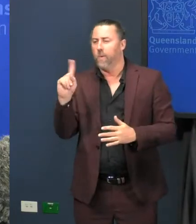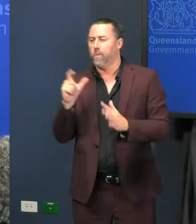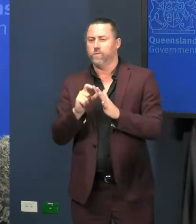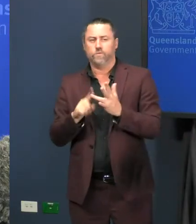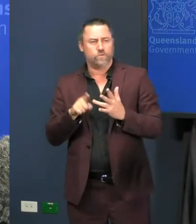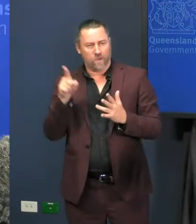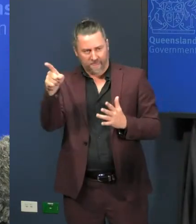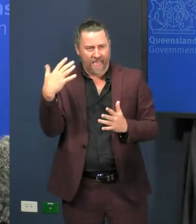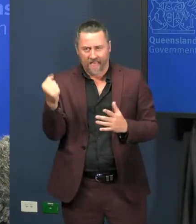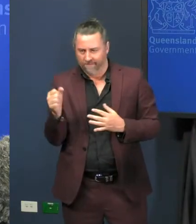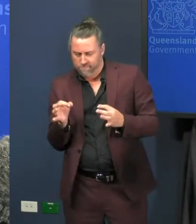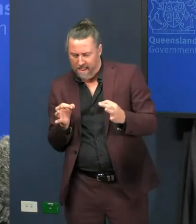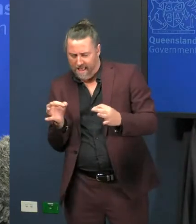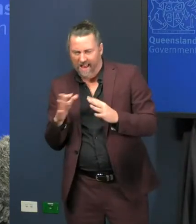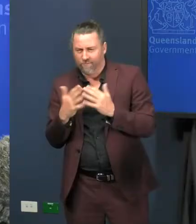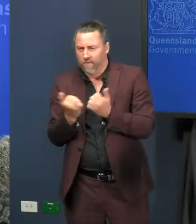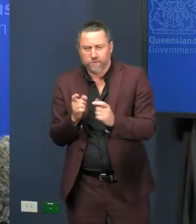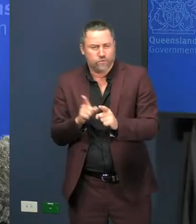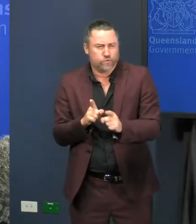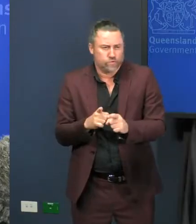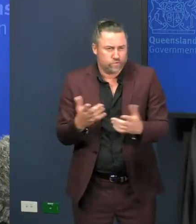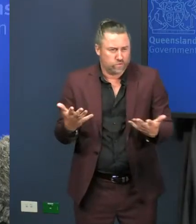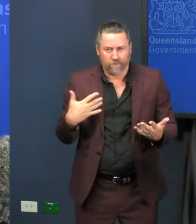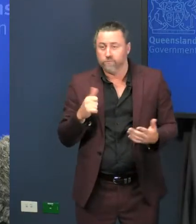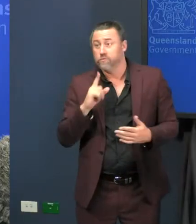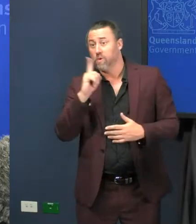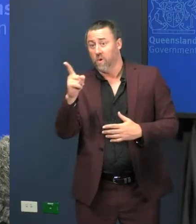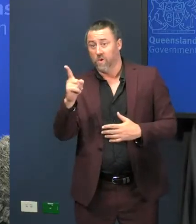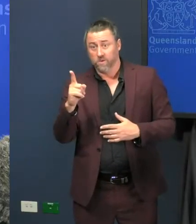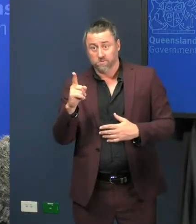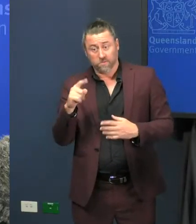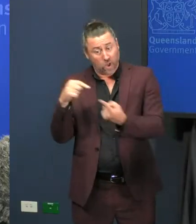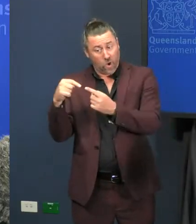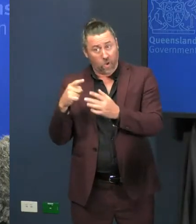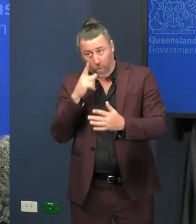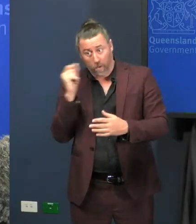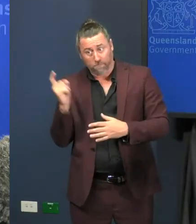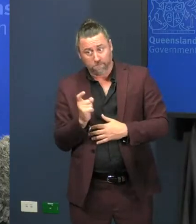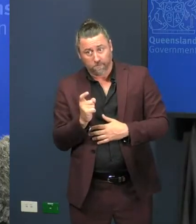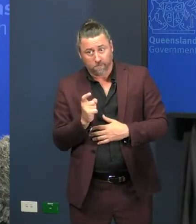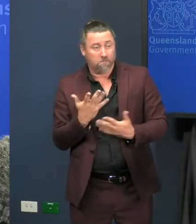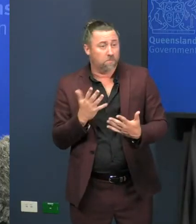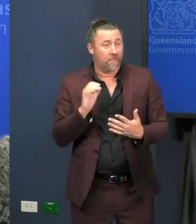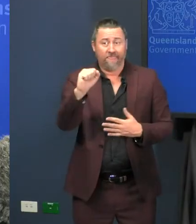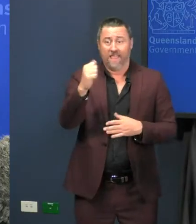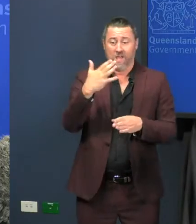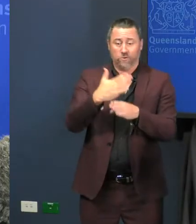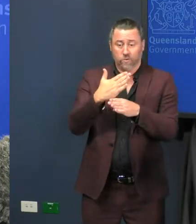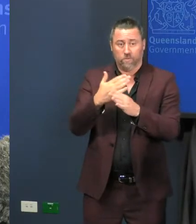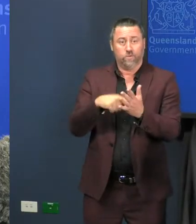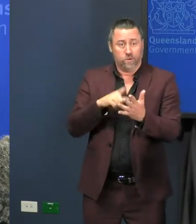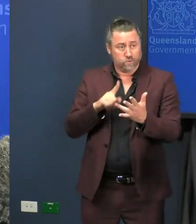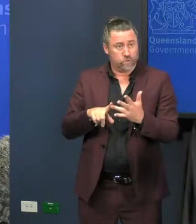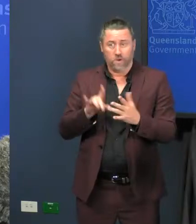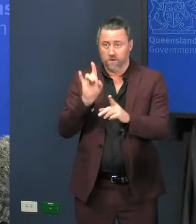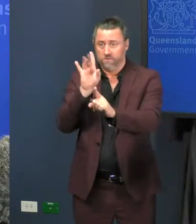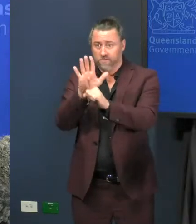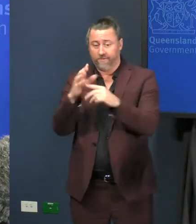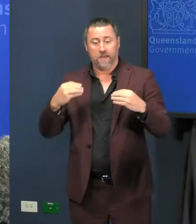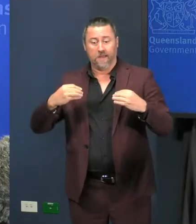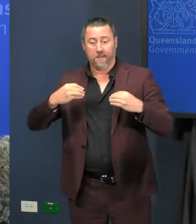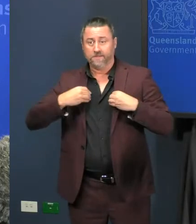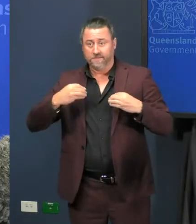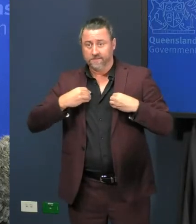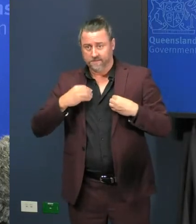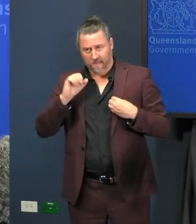their pre-positioning, but ultimately they have to make sure that their networks are as ready as it can be as